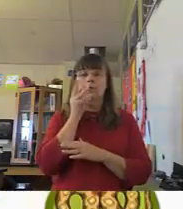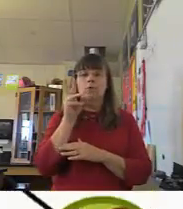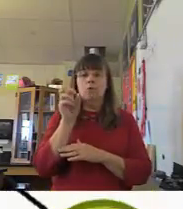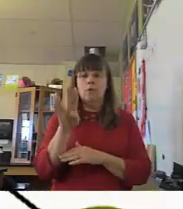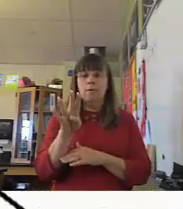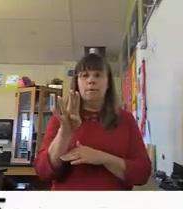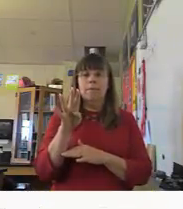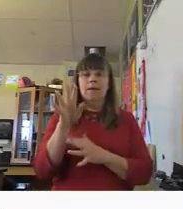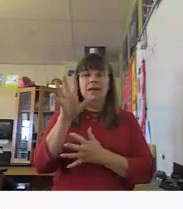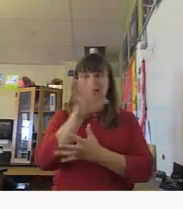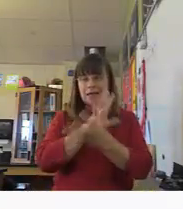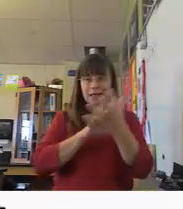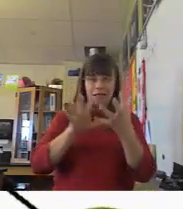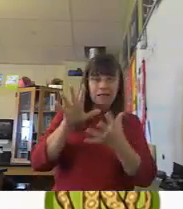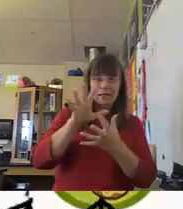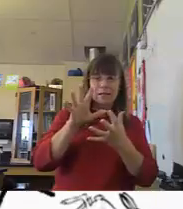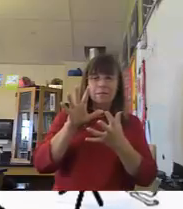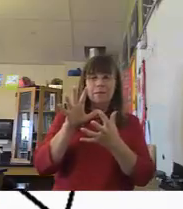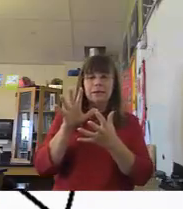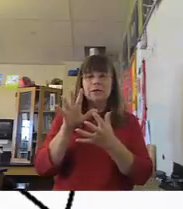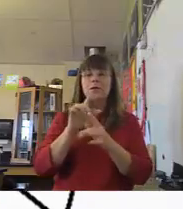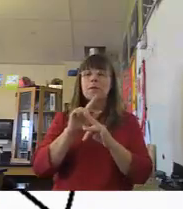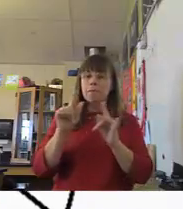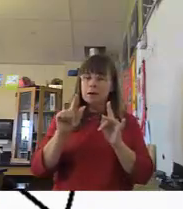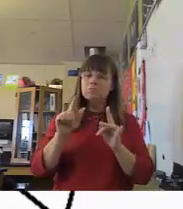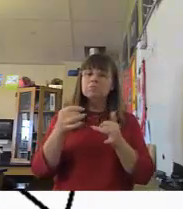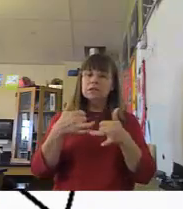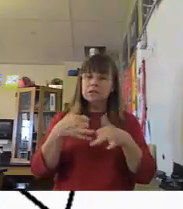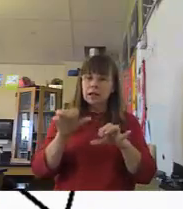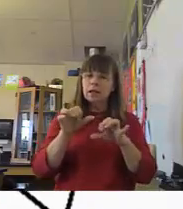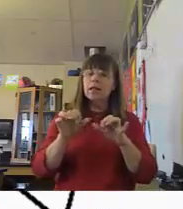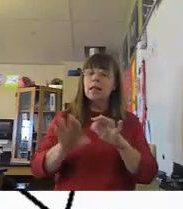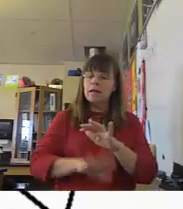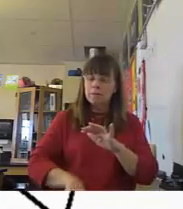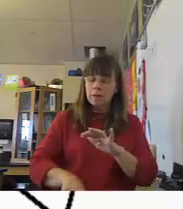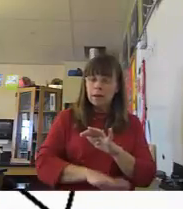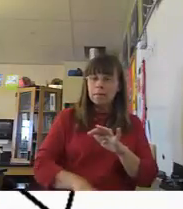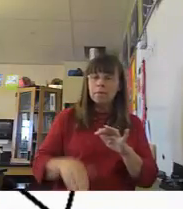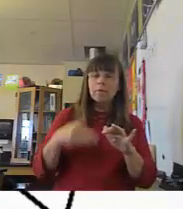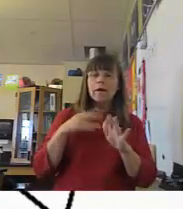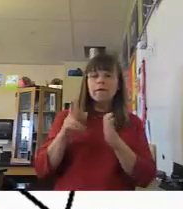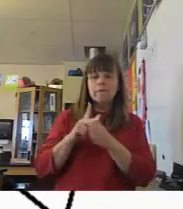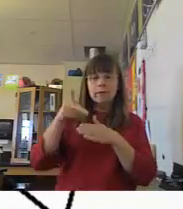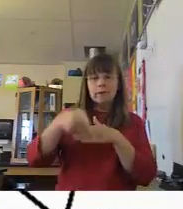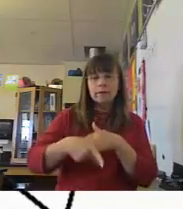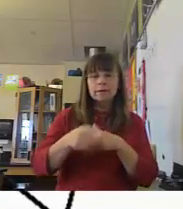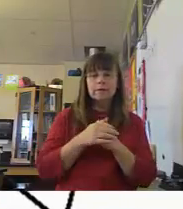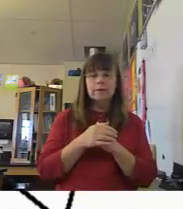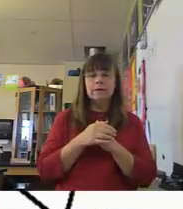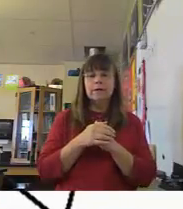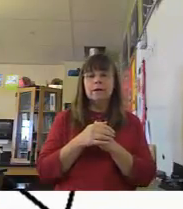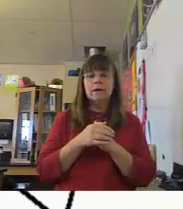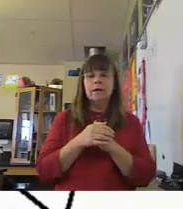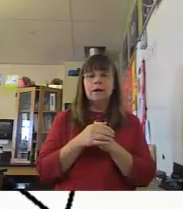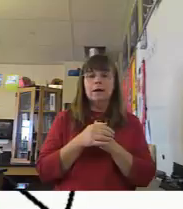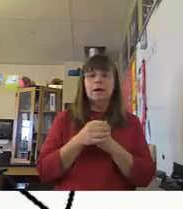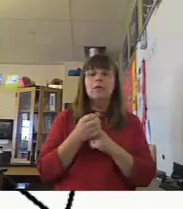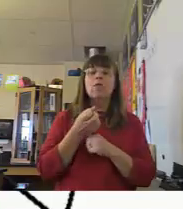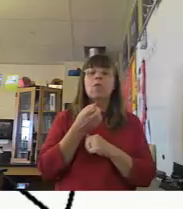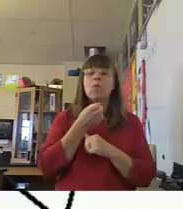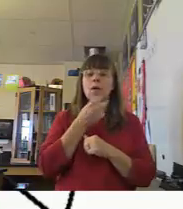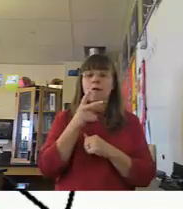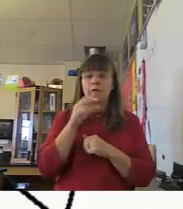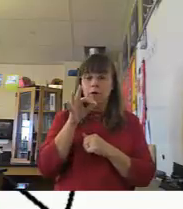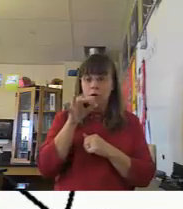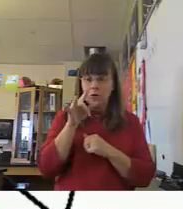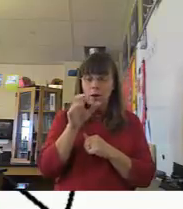little messier, but when we start down at the bottom, we still have plants. We have a grasshopper eating the plants, we also